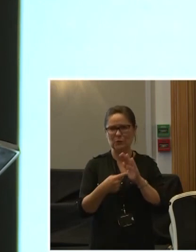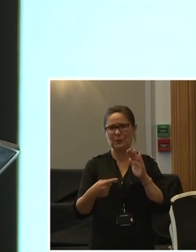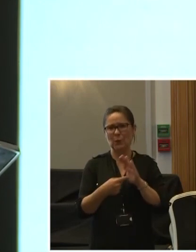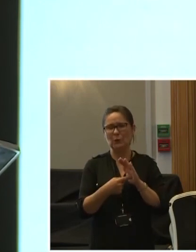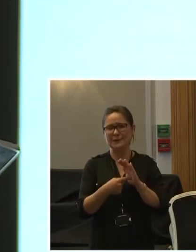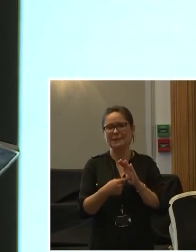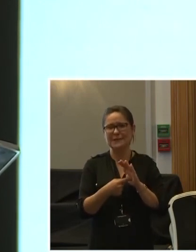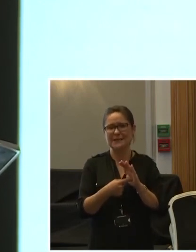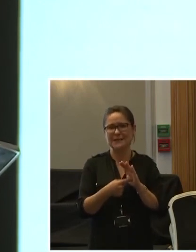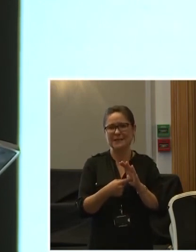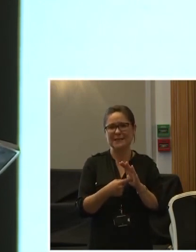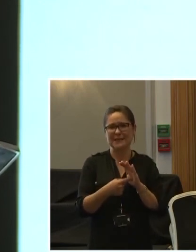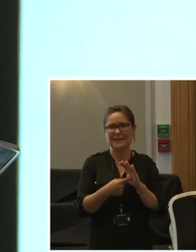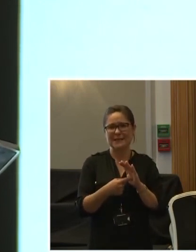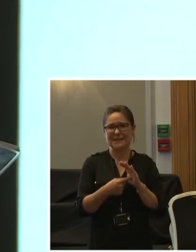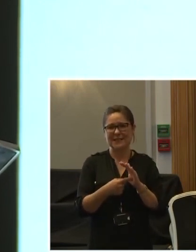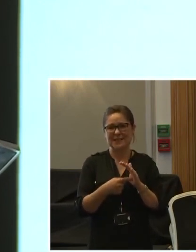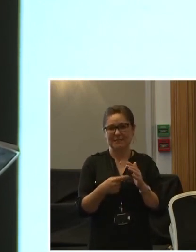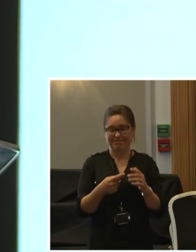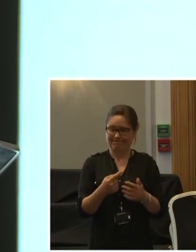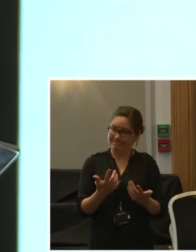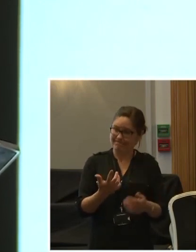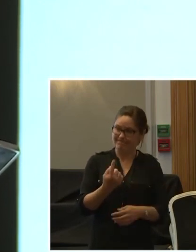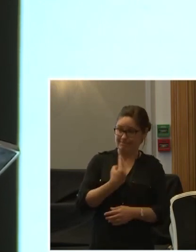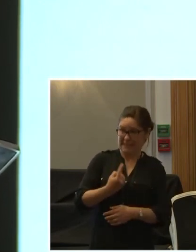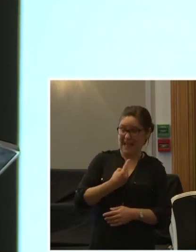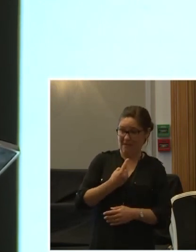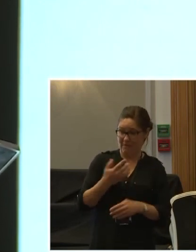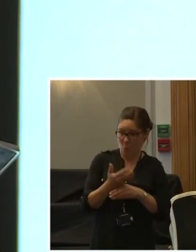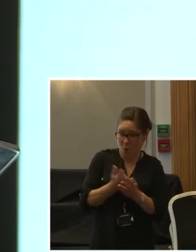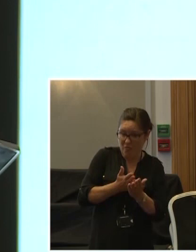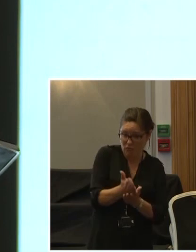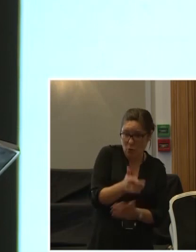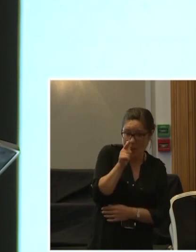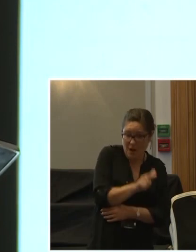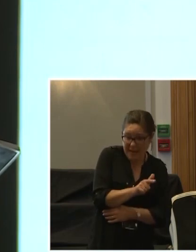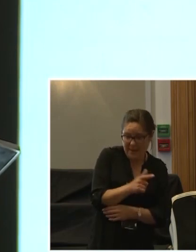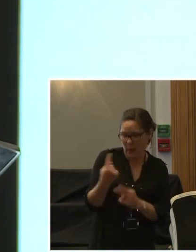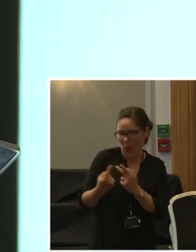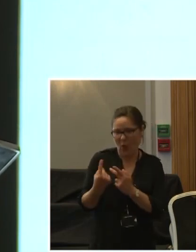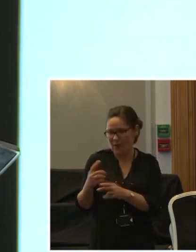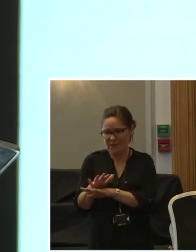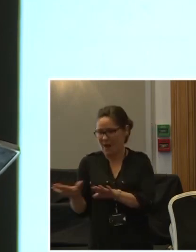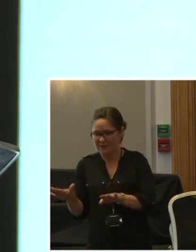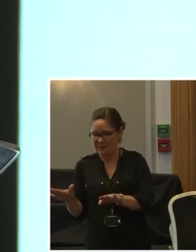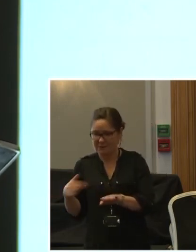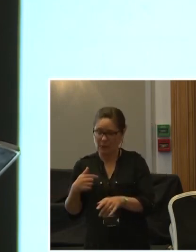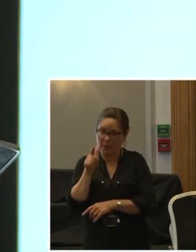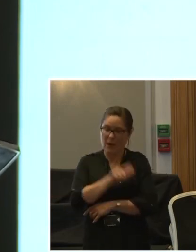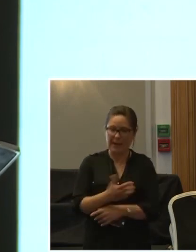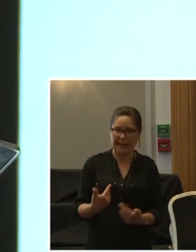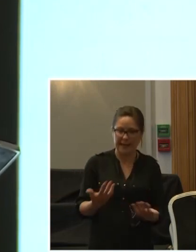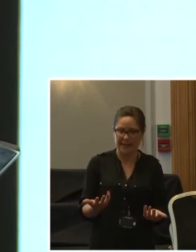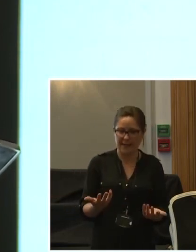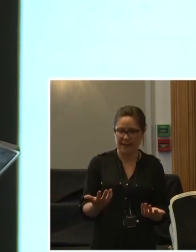me weep for the fact that so many of us weren't. I mean, I was very, very lucky, but it definitely to me shows a direct correlation